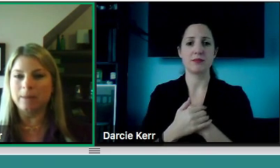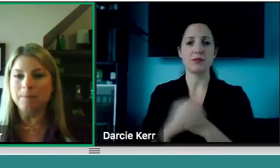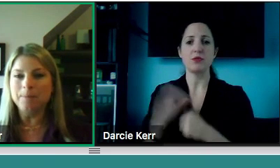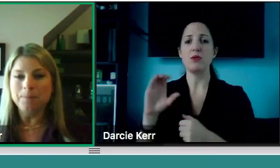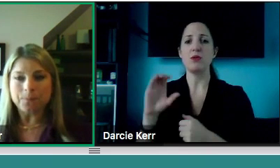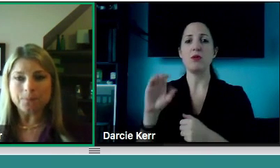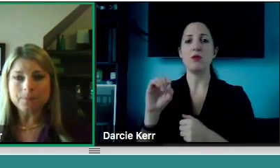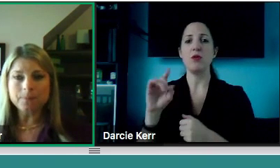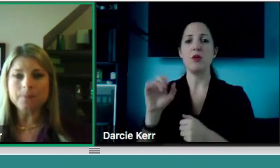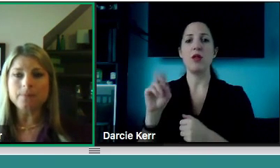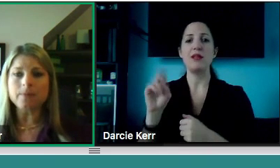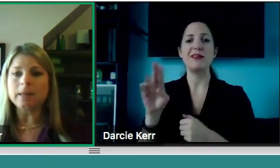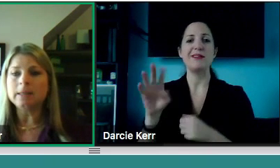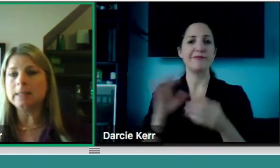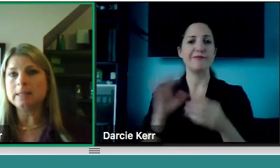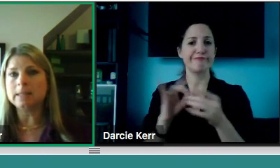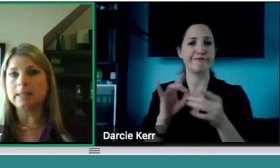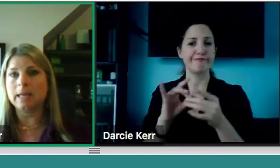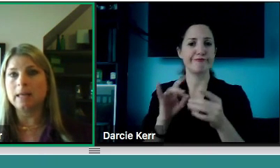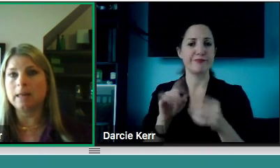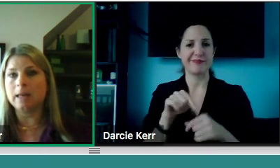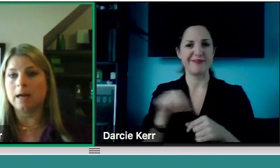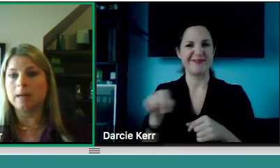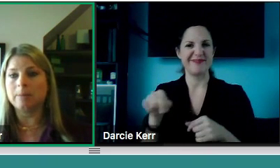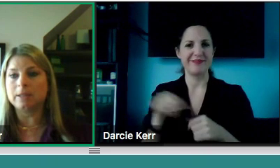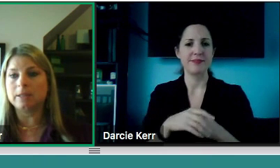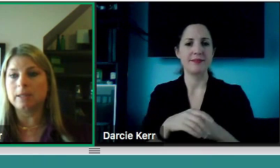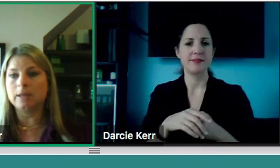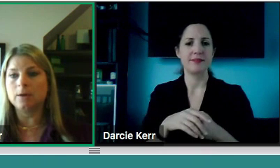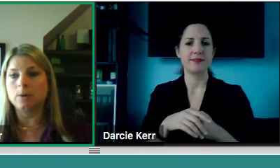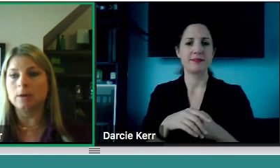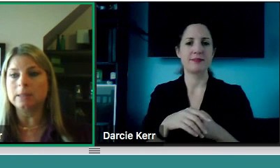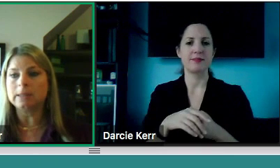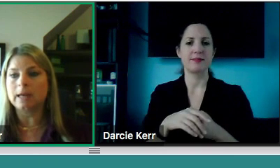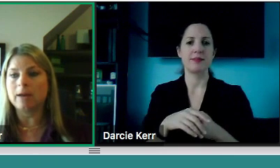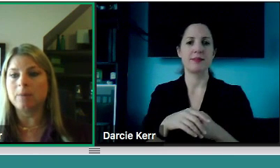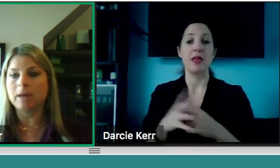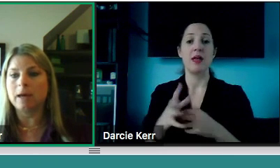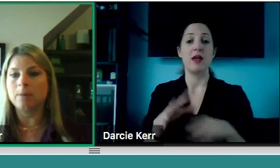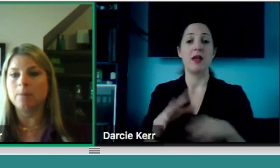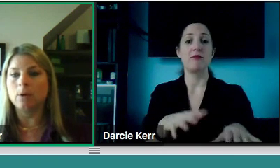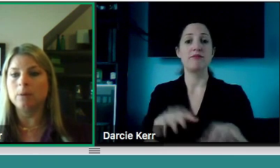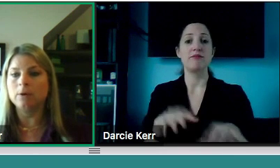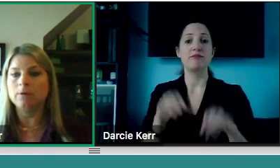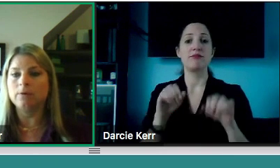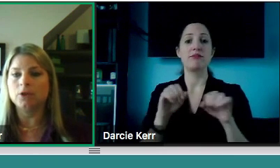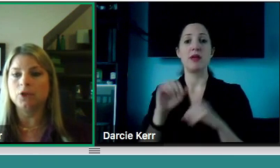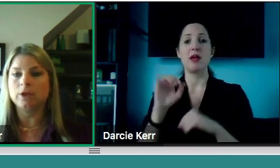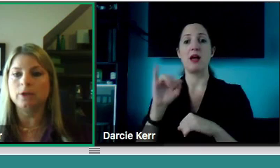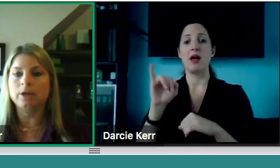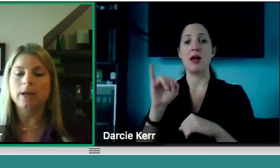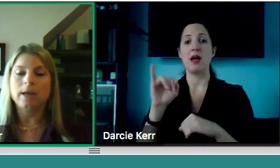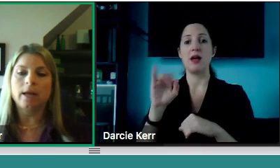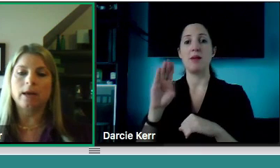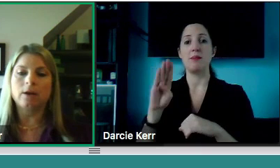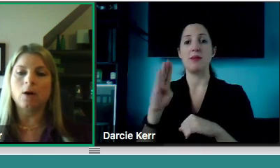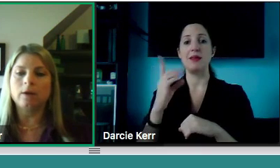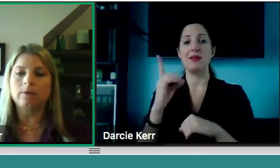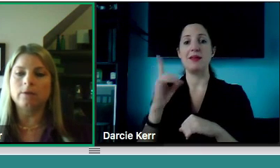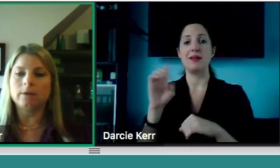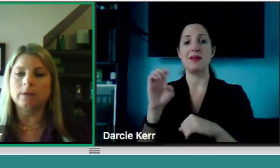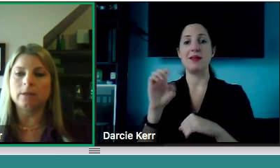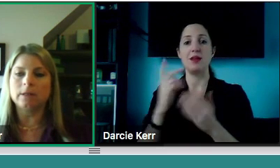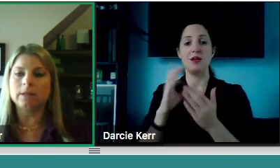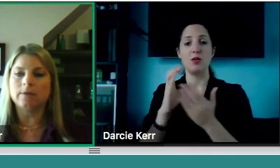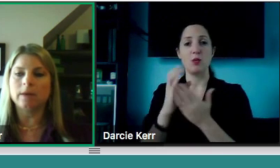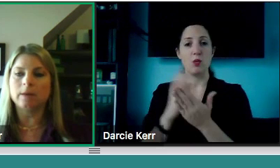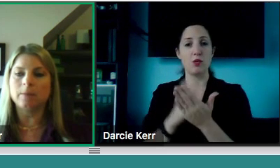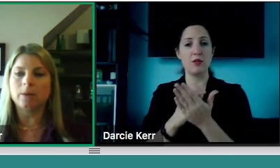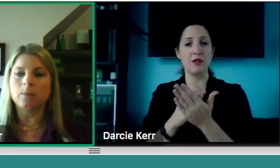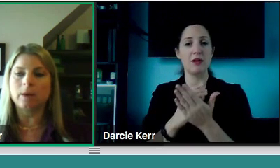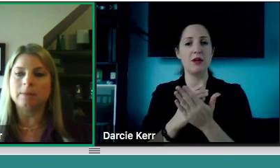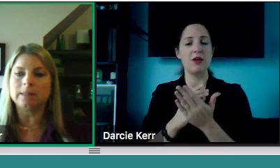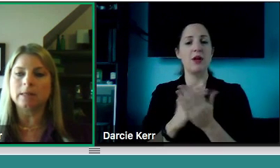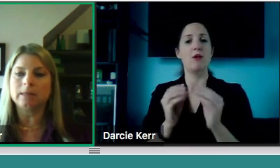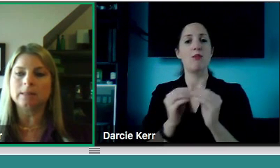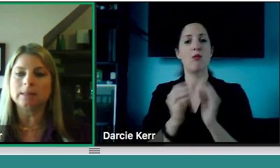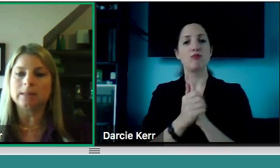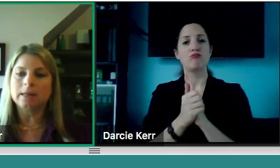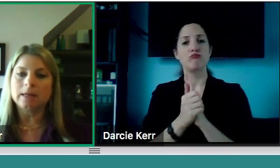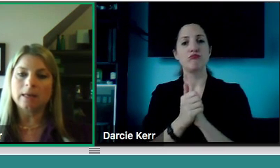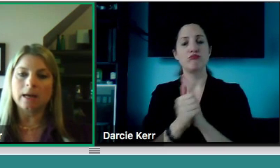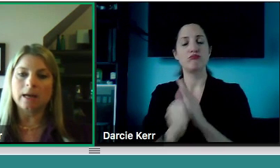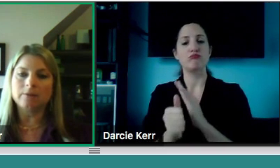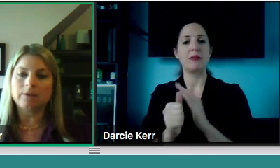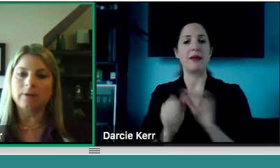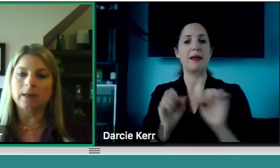did with him. Since taking the IBDE course, I have become more proficient and confident in developing